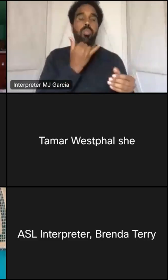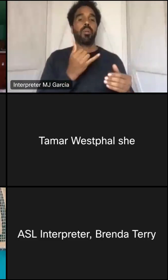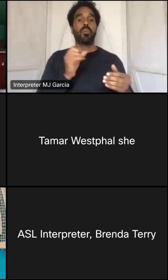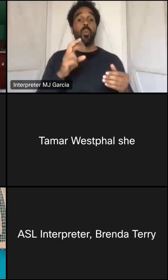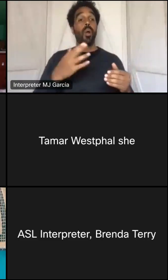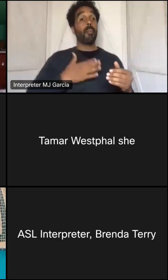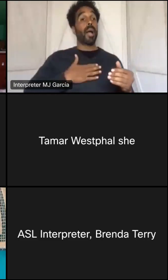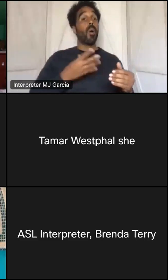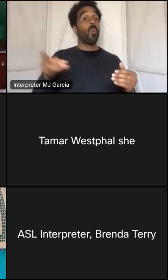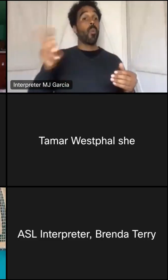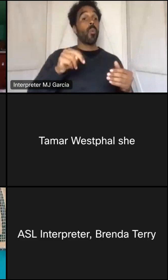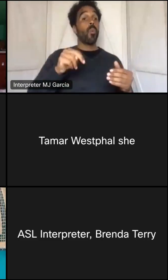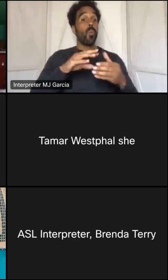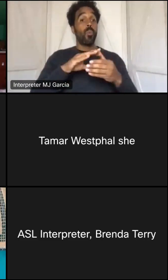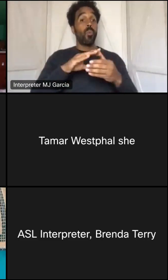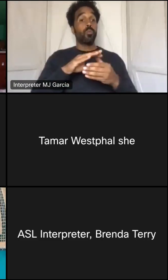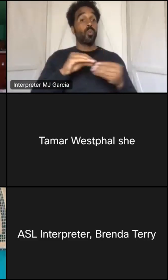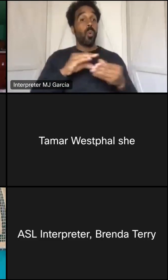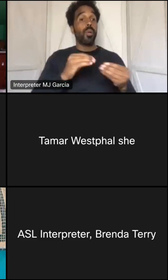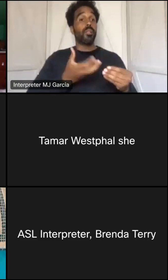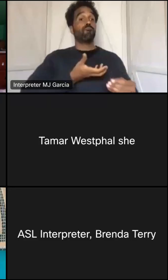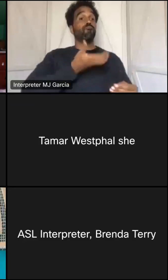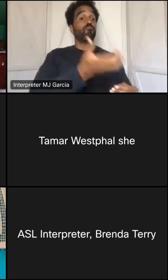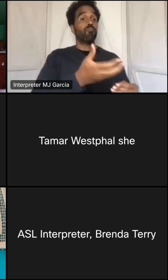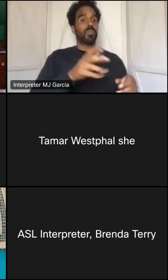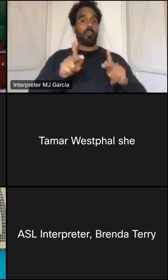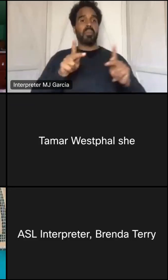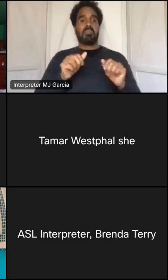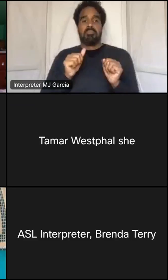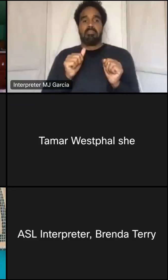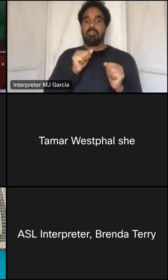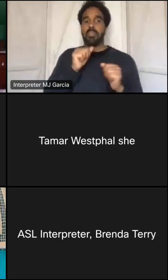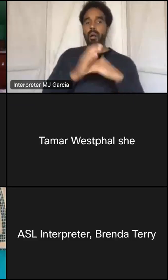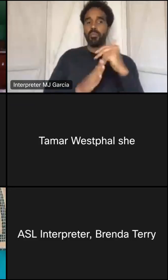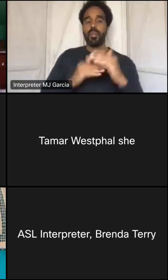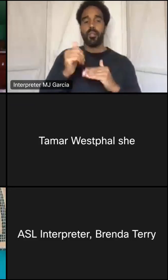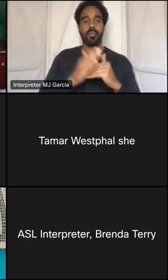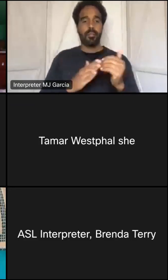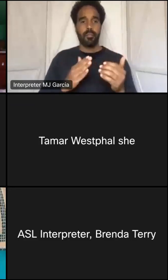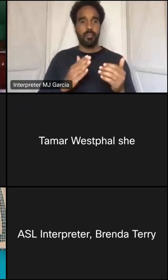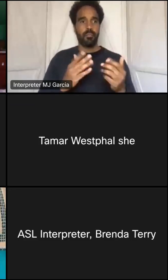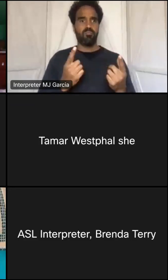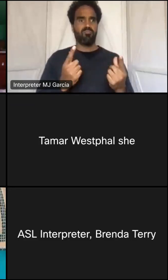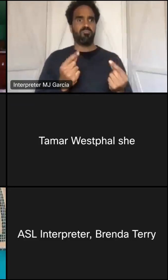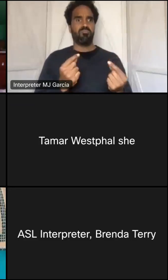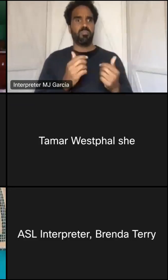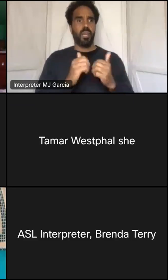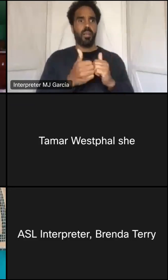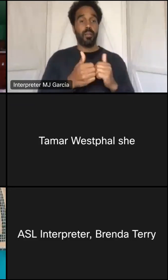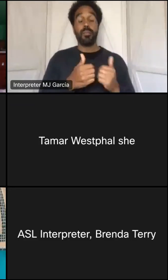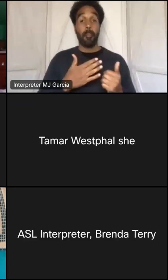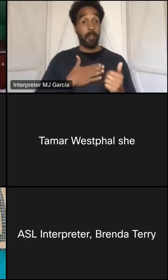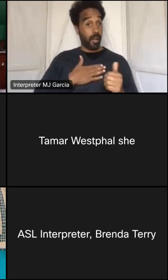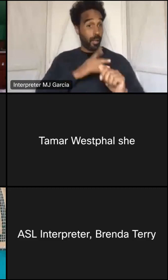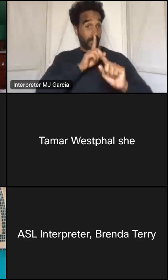about my own experience in a way that is uncomfortable for folks. And something that I've always said in response to that